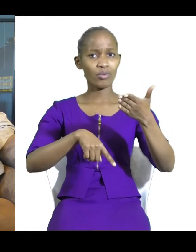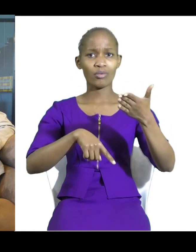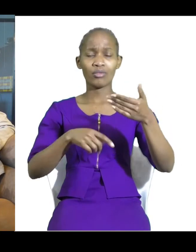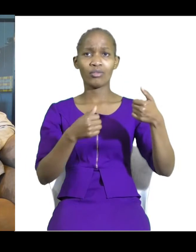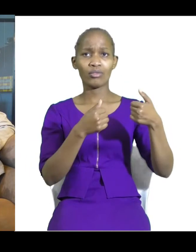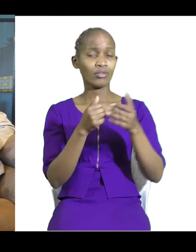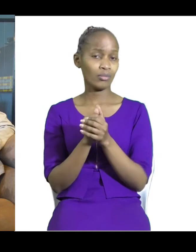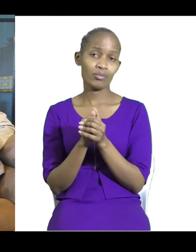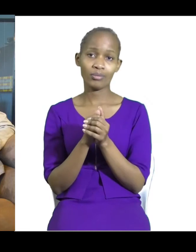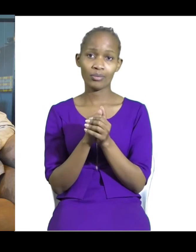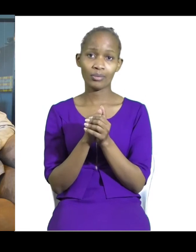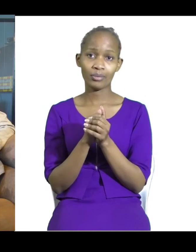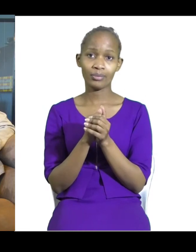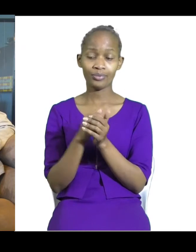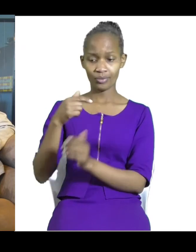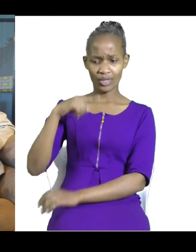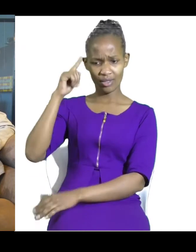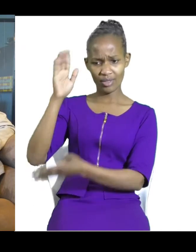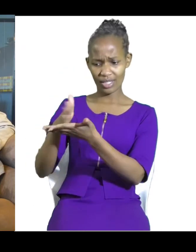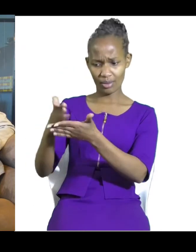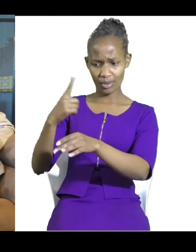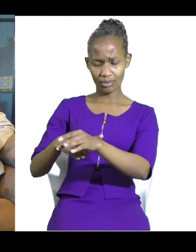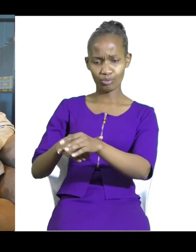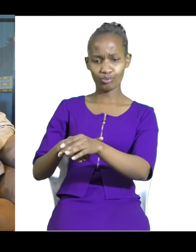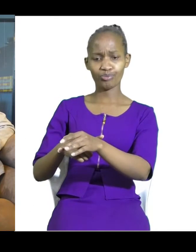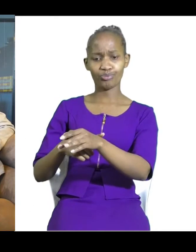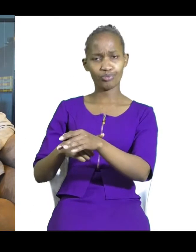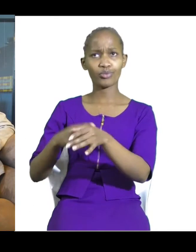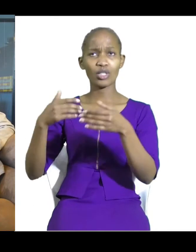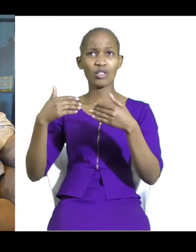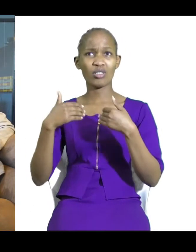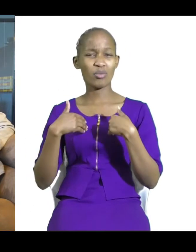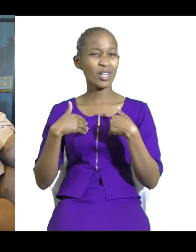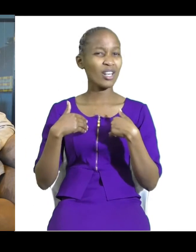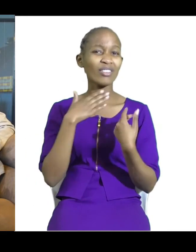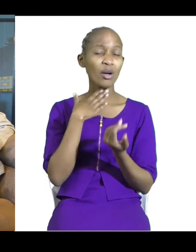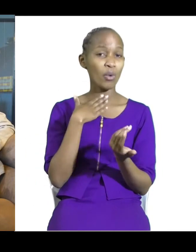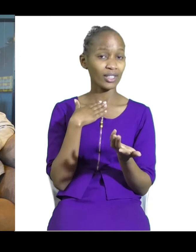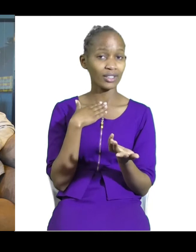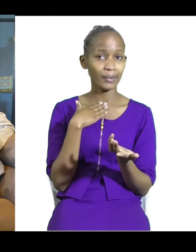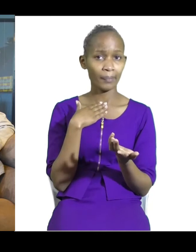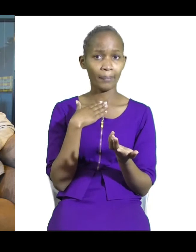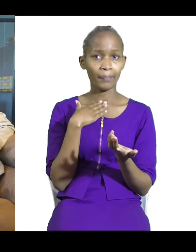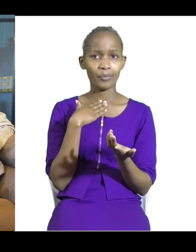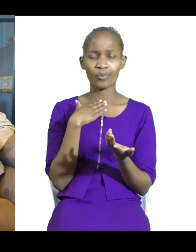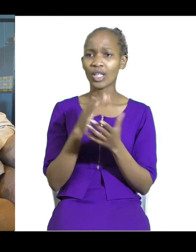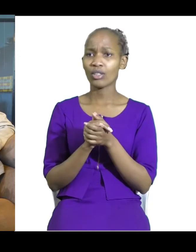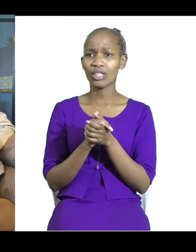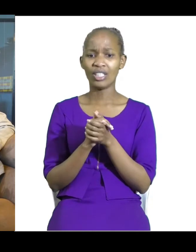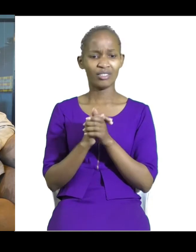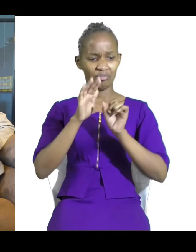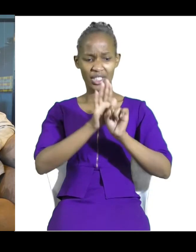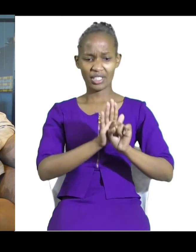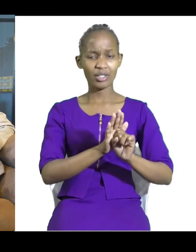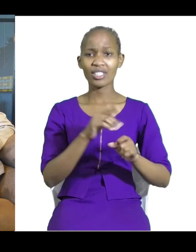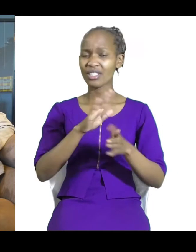but also virtual spaces. Yes. So I think sometimes there's sort of an unintentional sidelining of